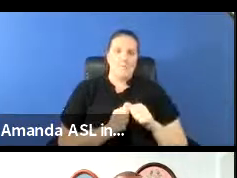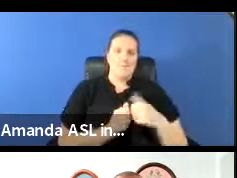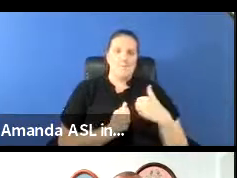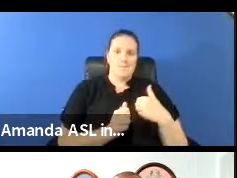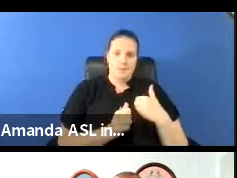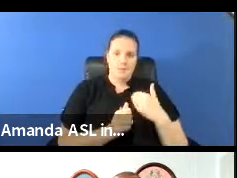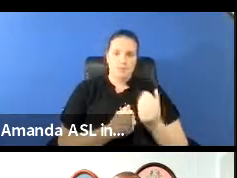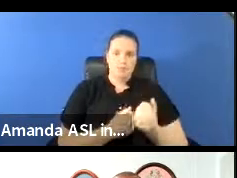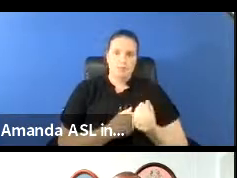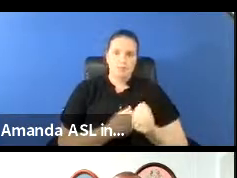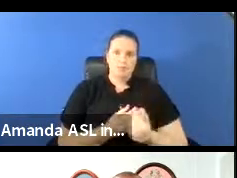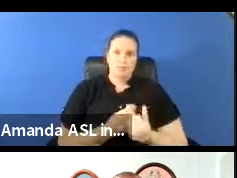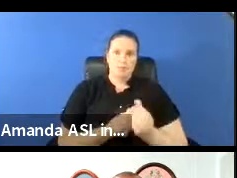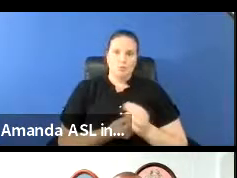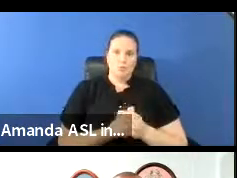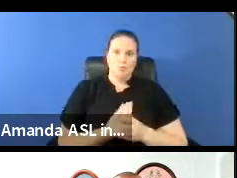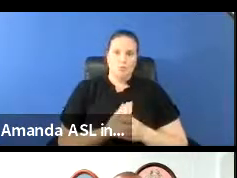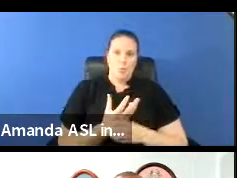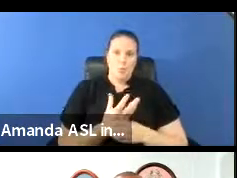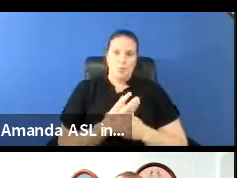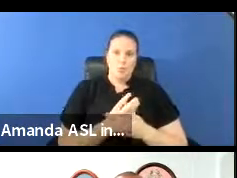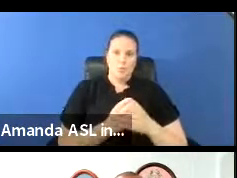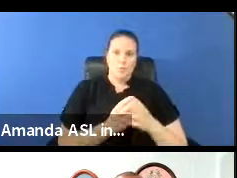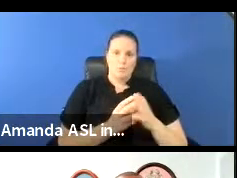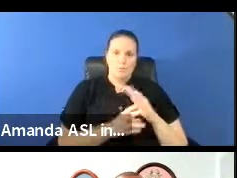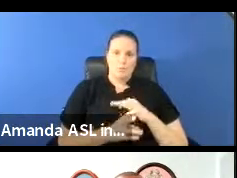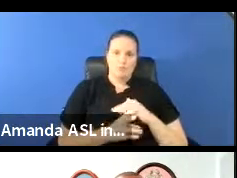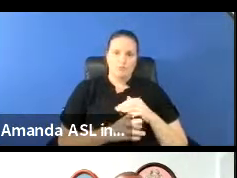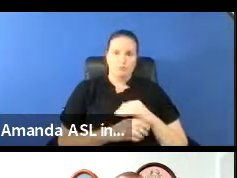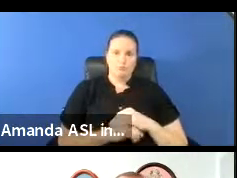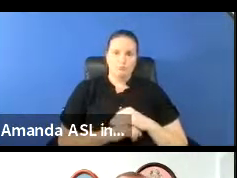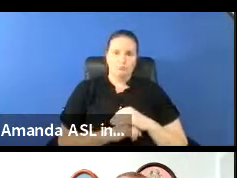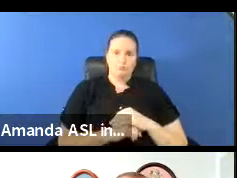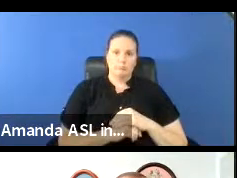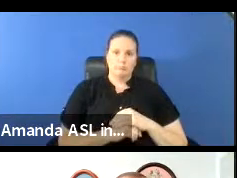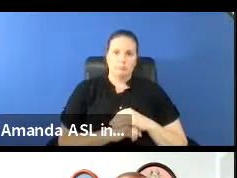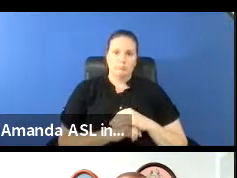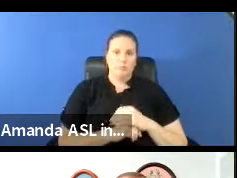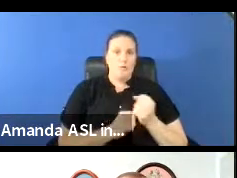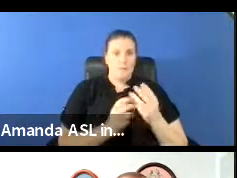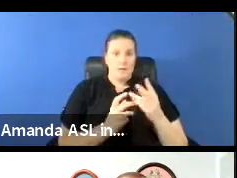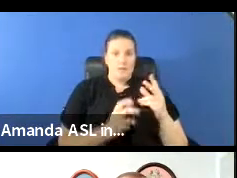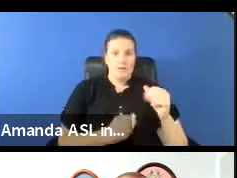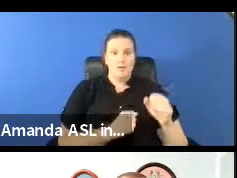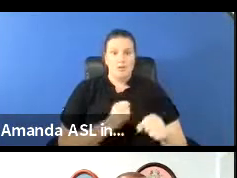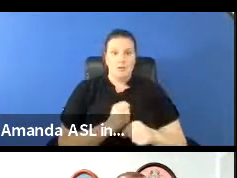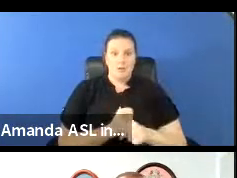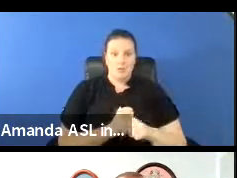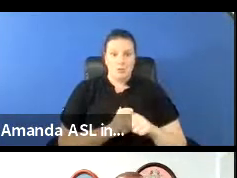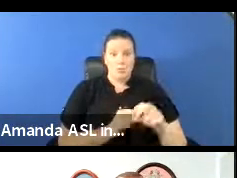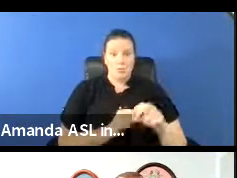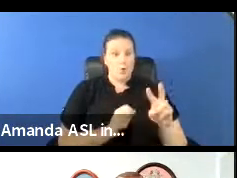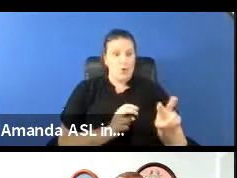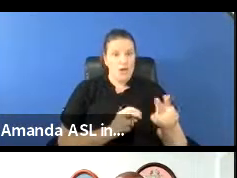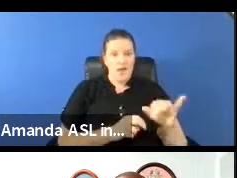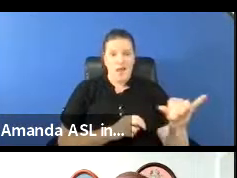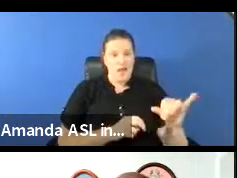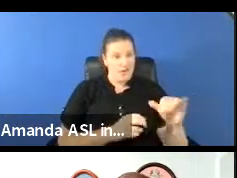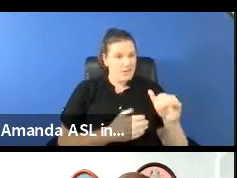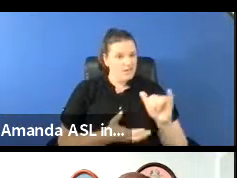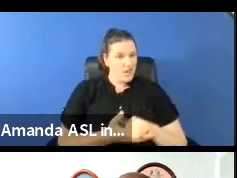has a growth projection going out for a number of years. So we will be looking at things like